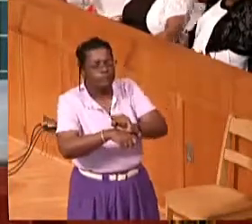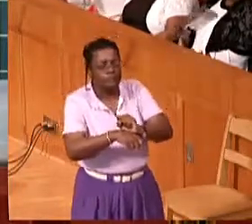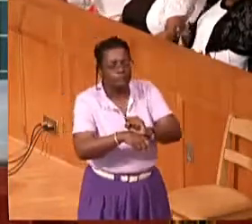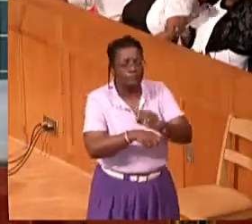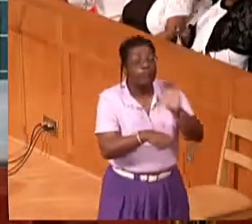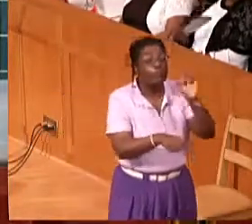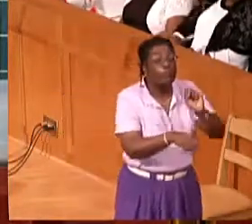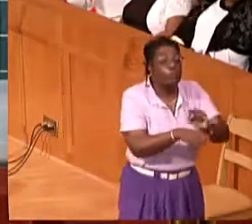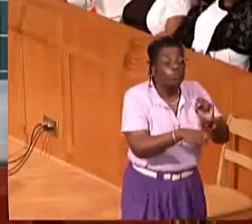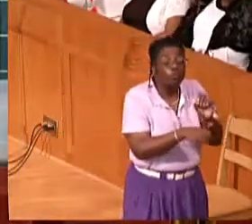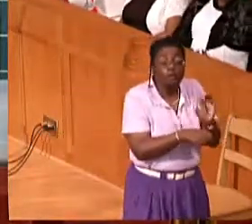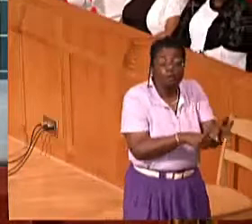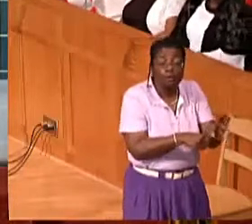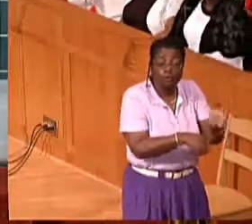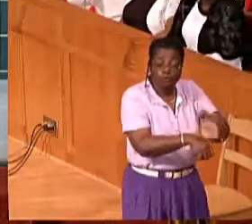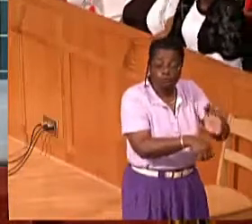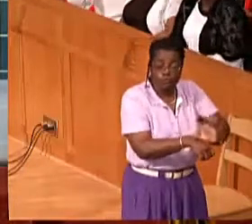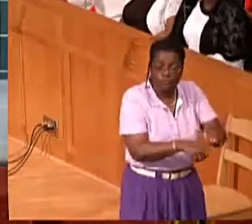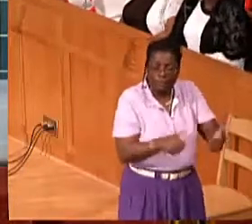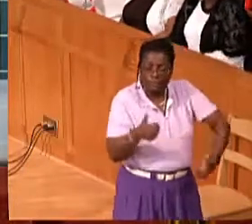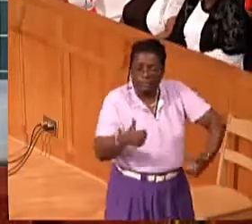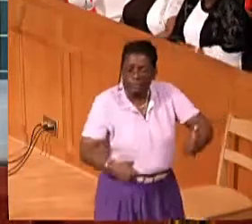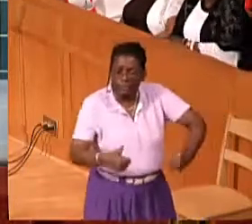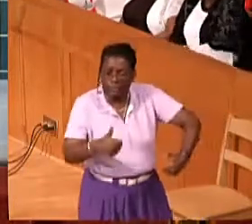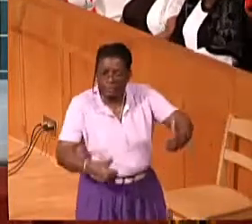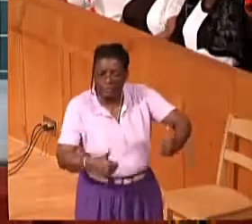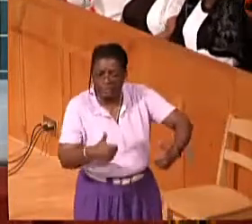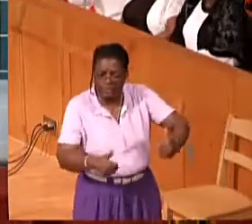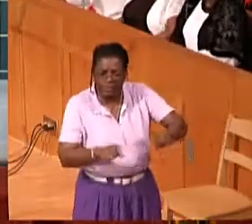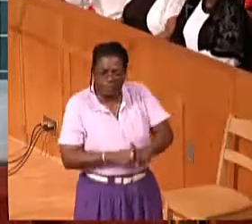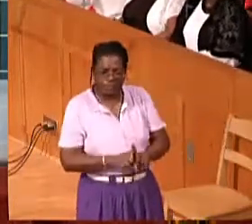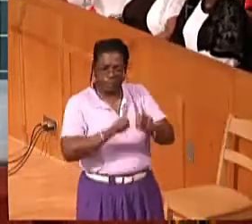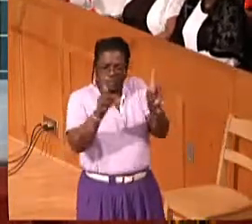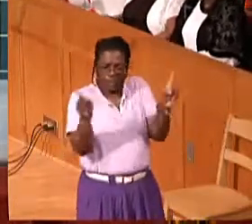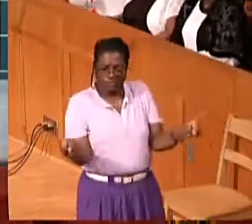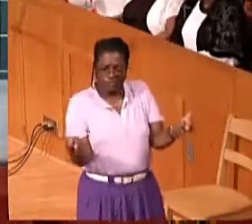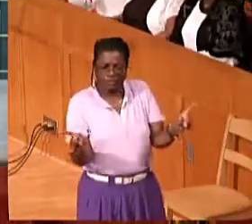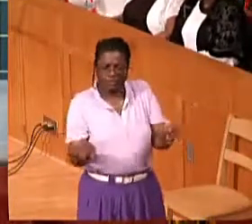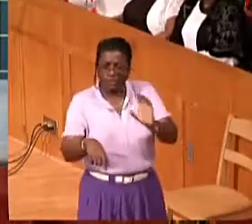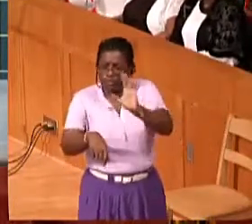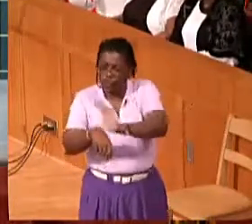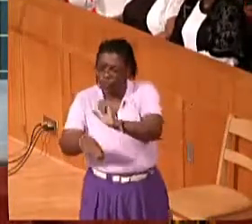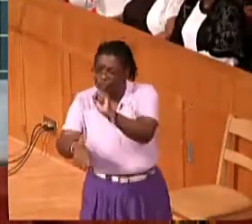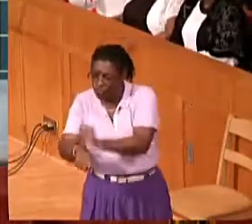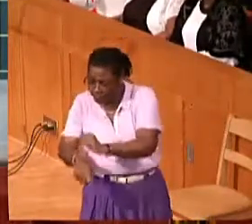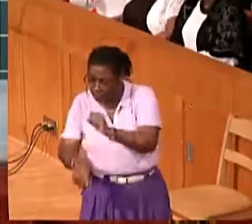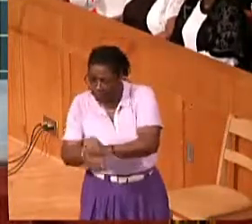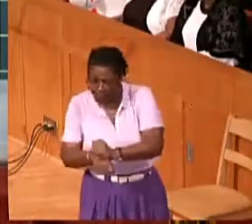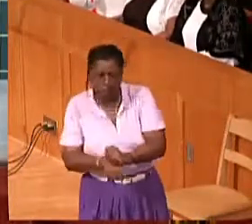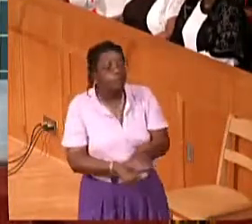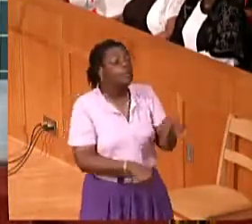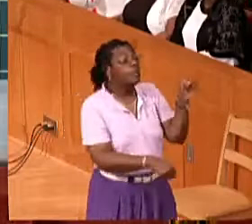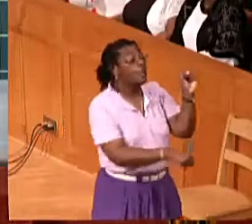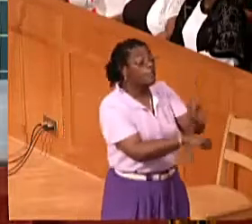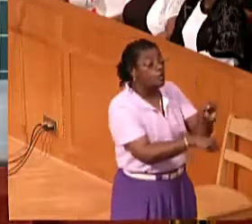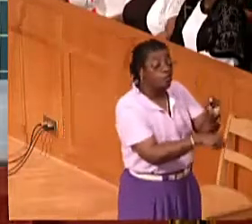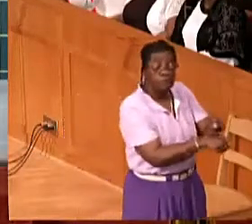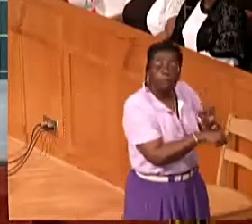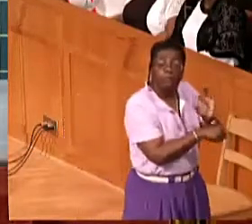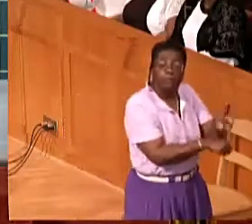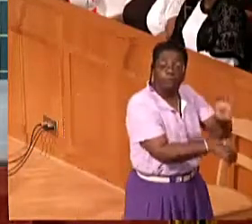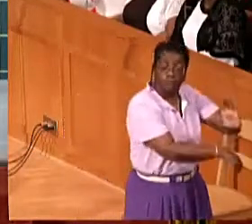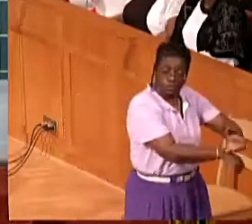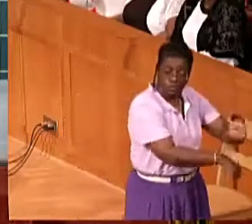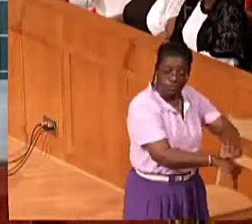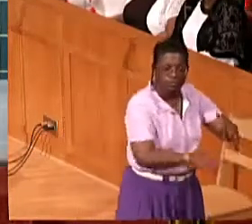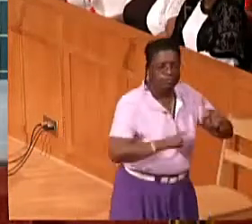on, help me if you can. I say we confuse church work with the work of the church. You see, singing in the choir